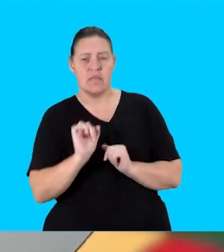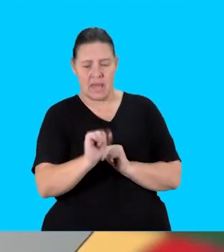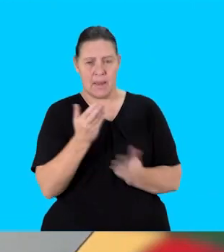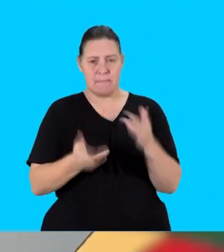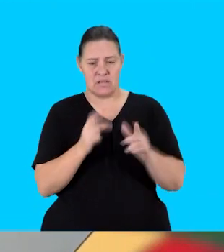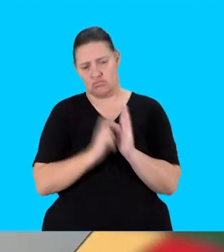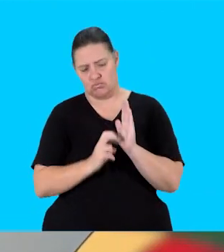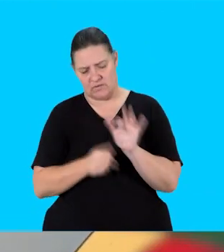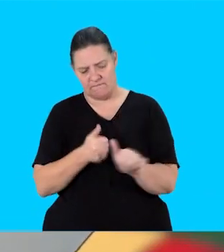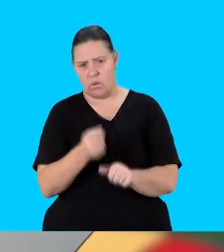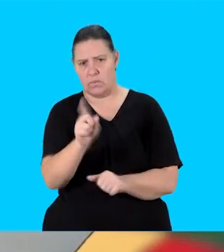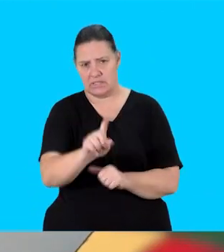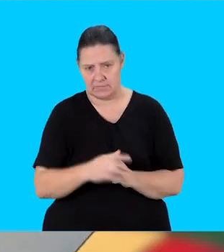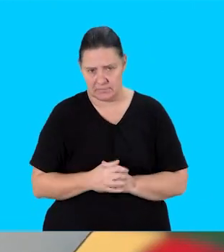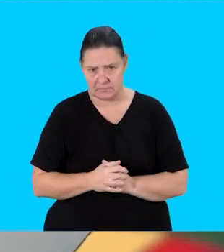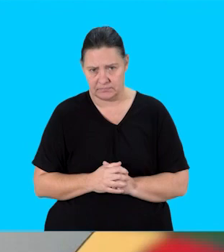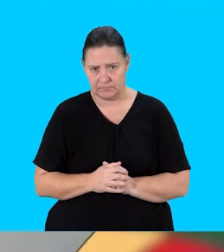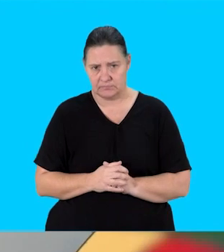of equations. So let's start.